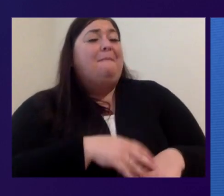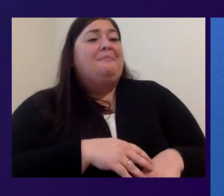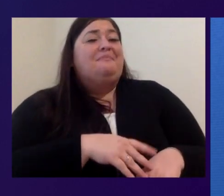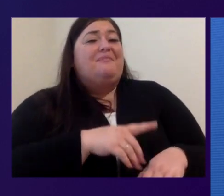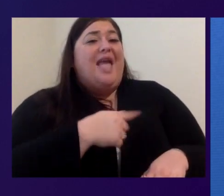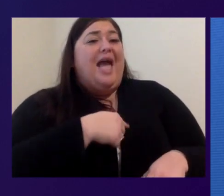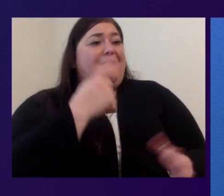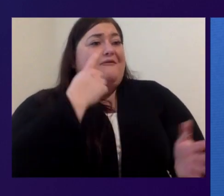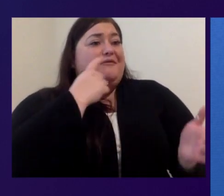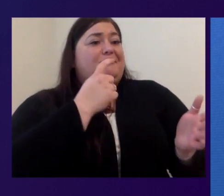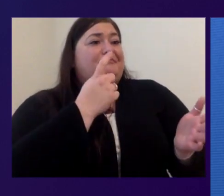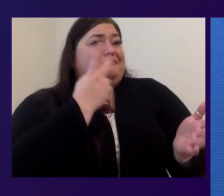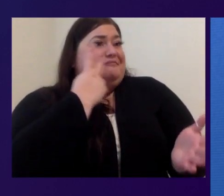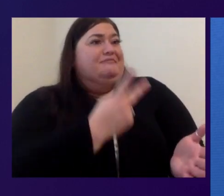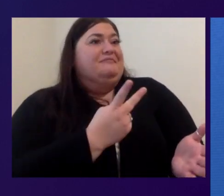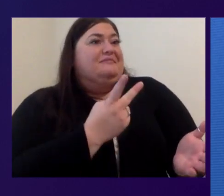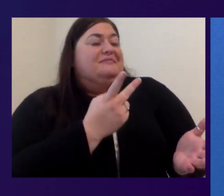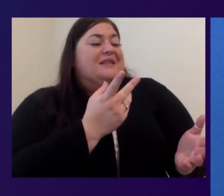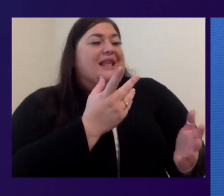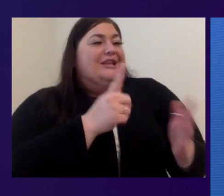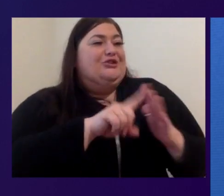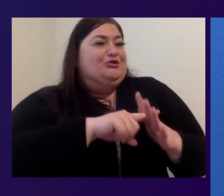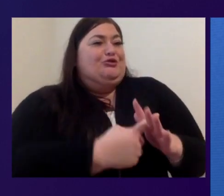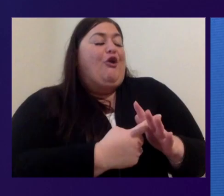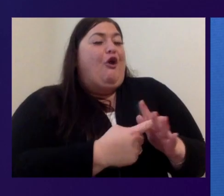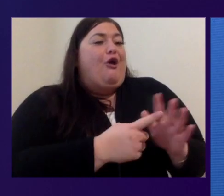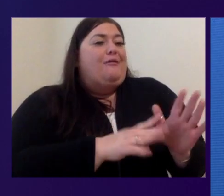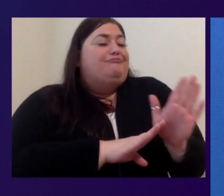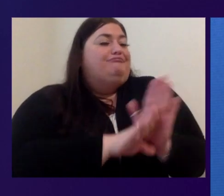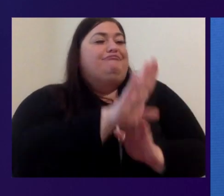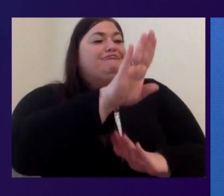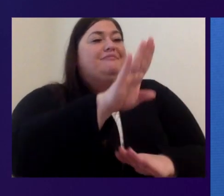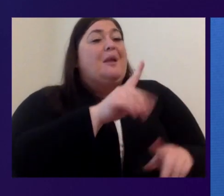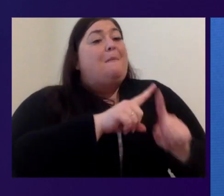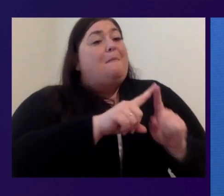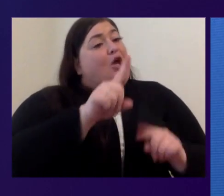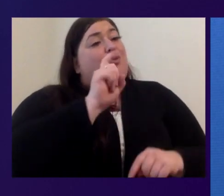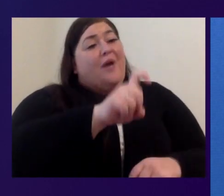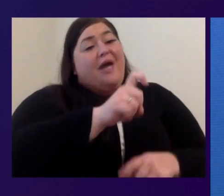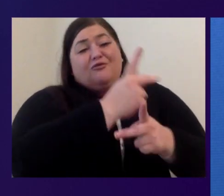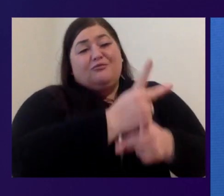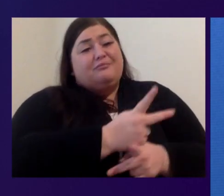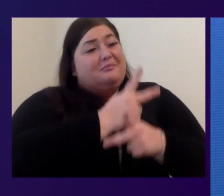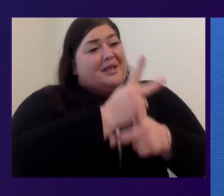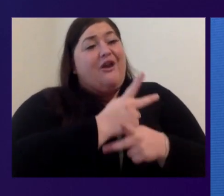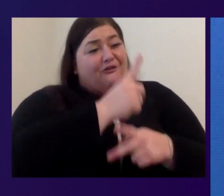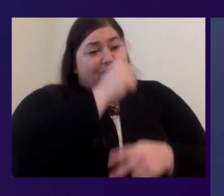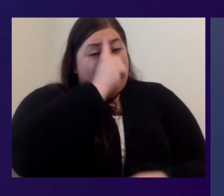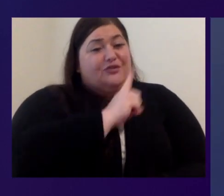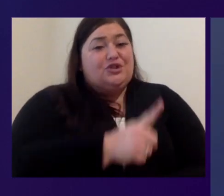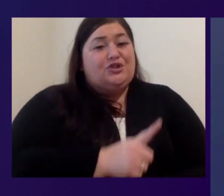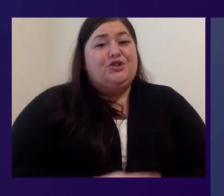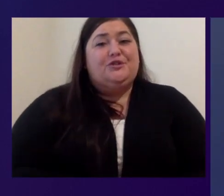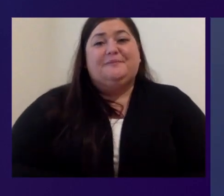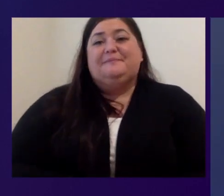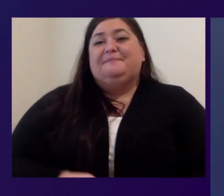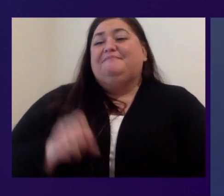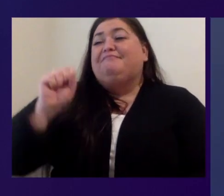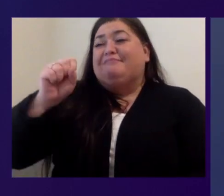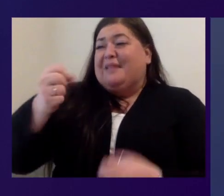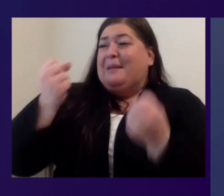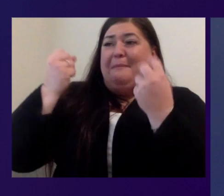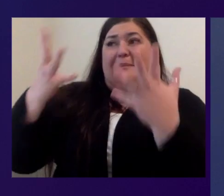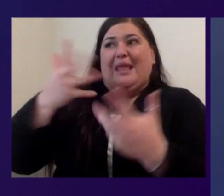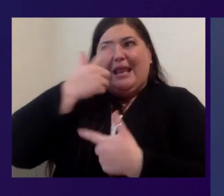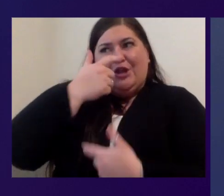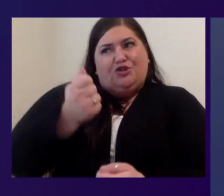like change everything, really. Yeah. But you've got to be eyes wide open about the risks. Yes, yeah, it is. There's a lot of interesting things that happen